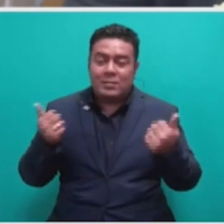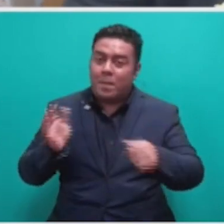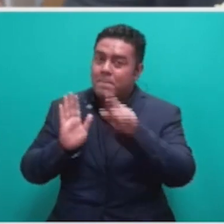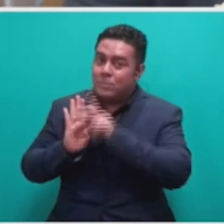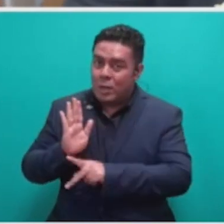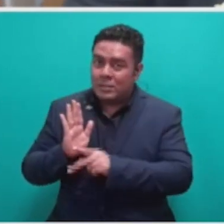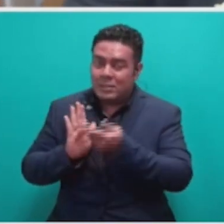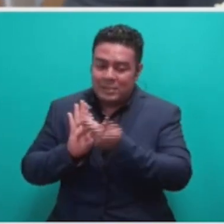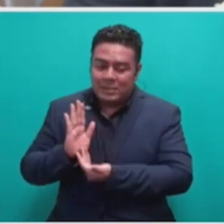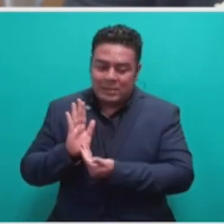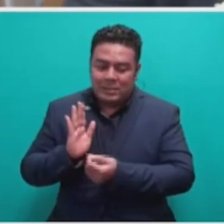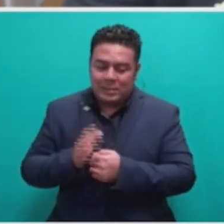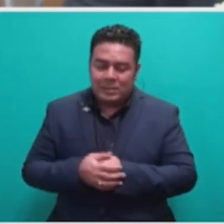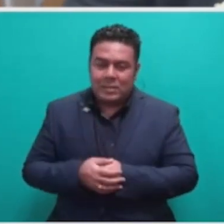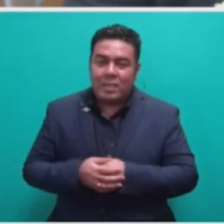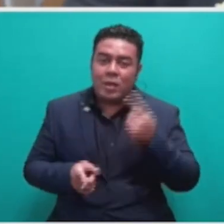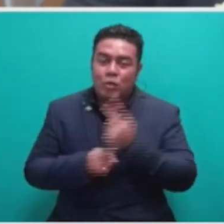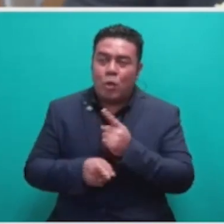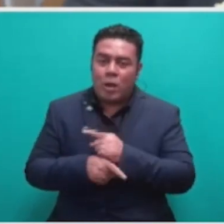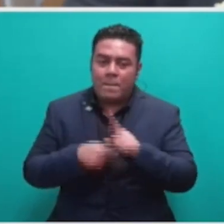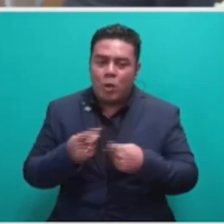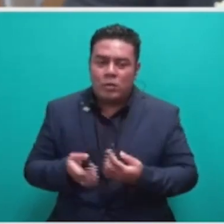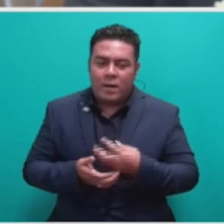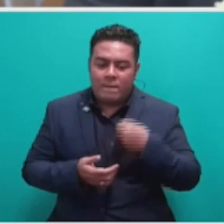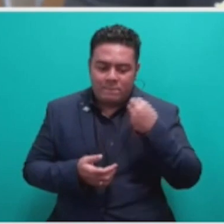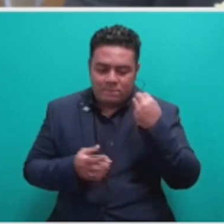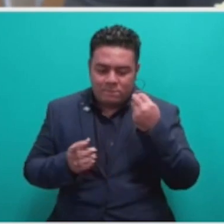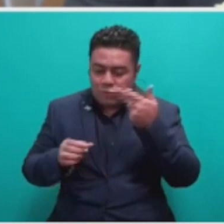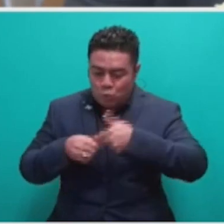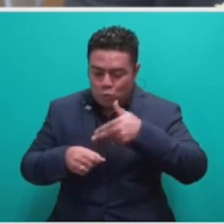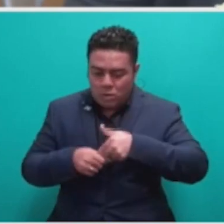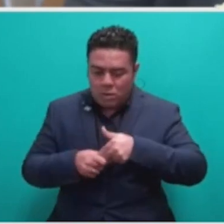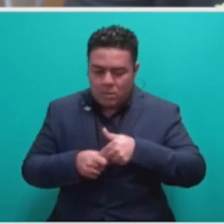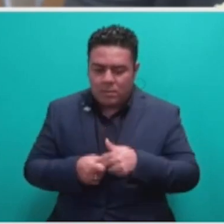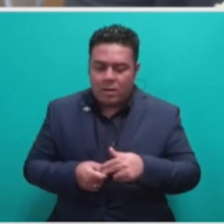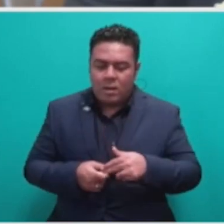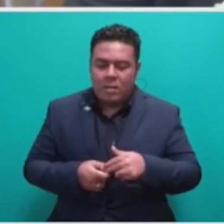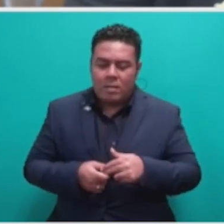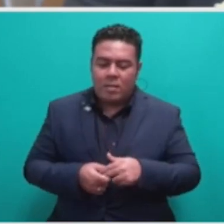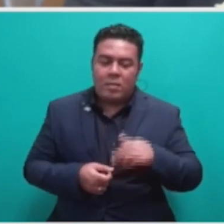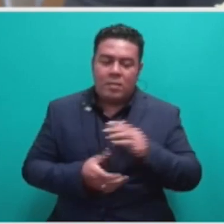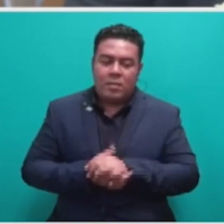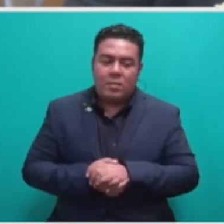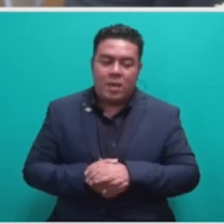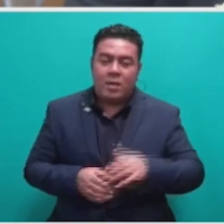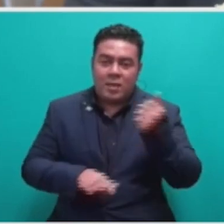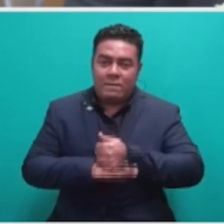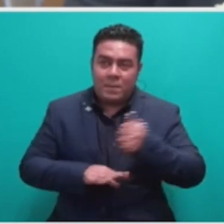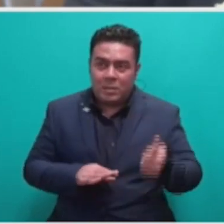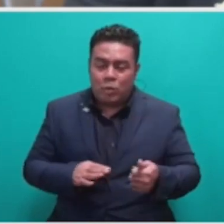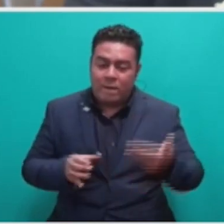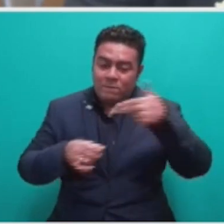prices, they talk about fuel price. During COVID, their government, when the